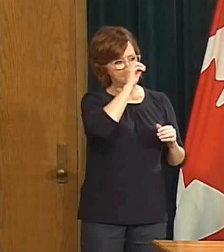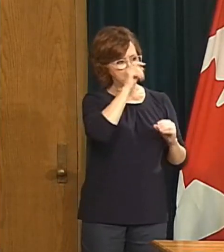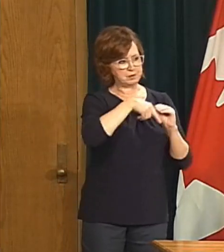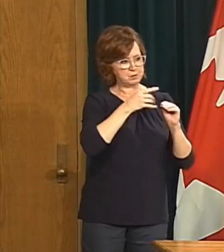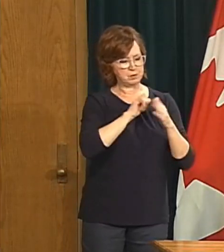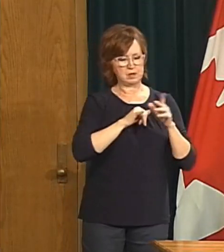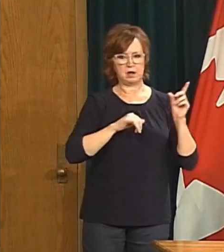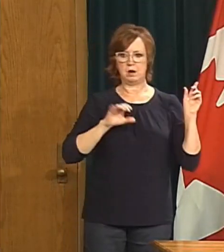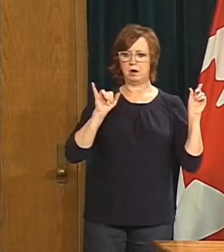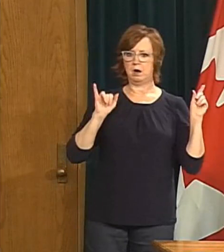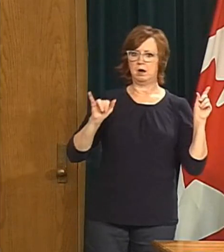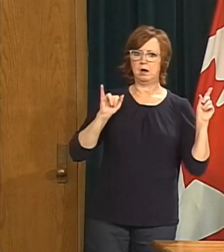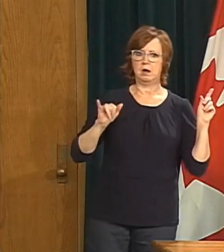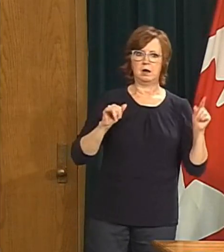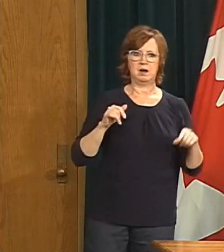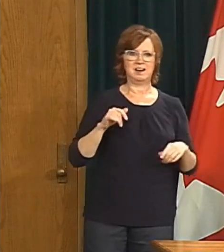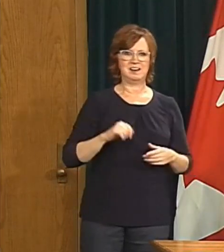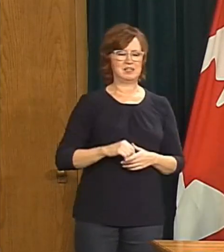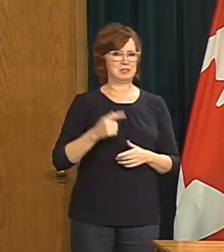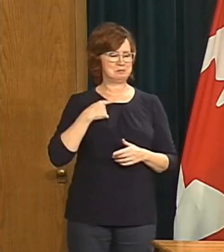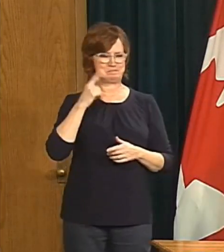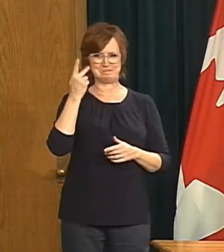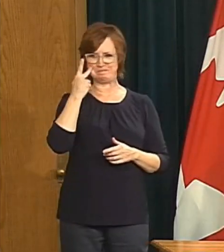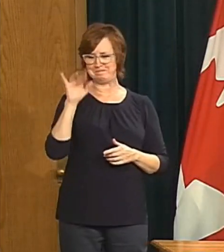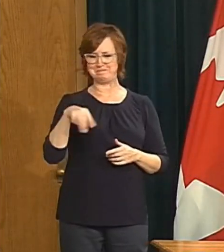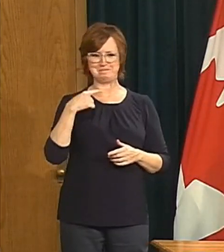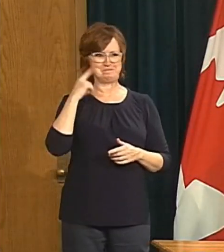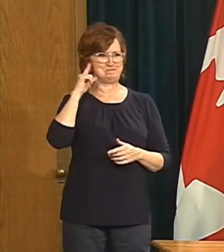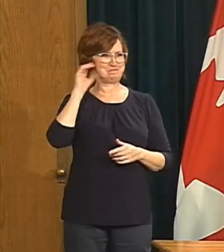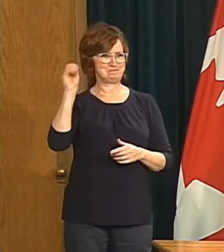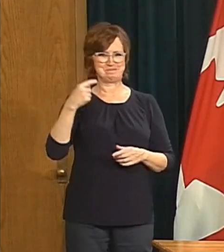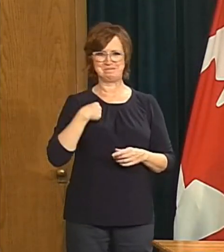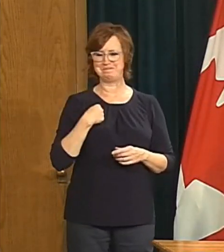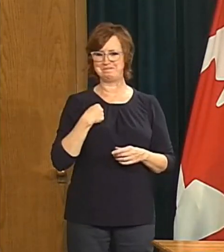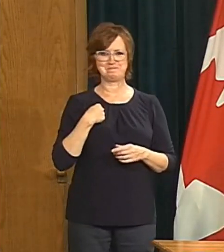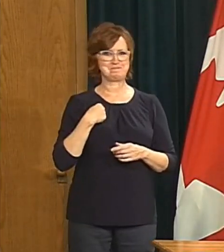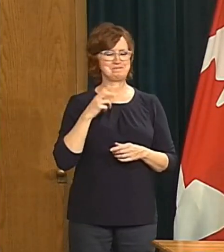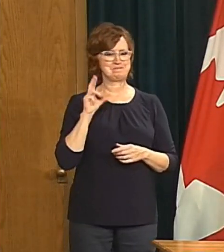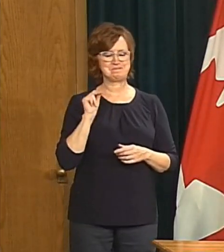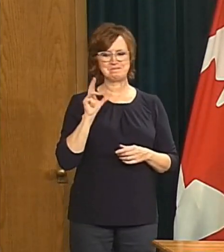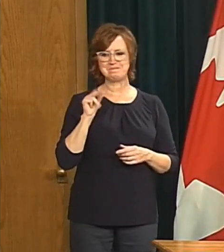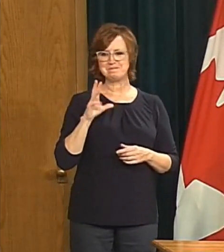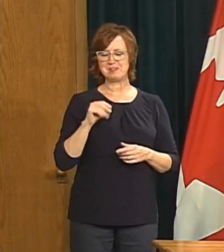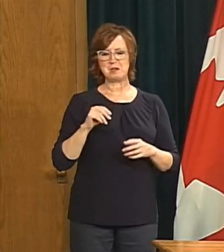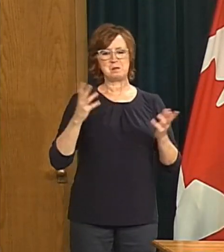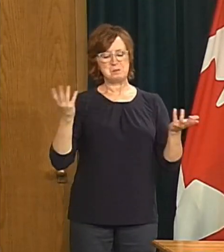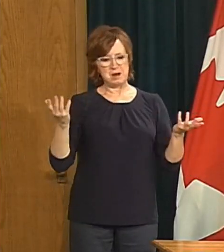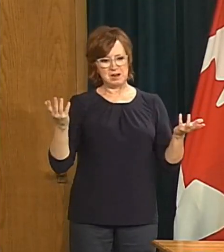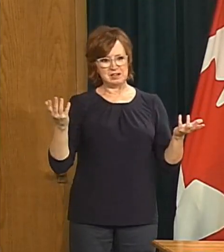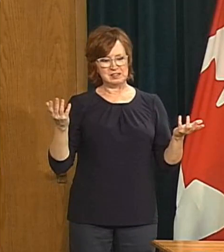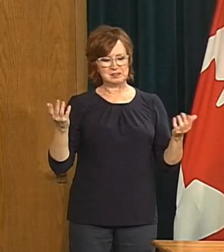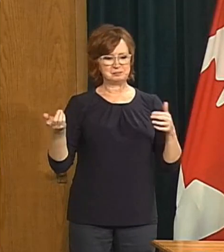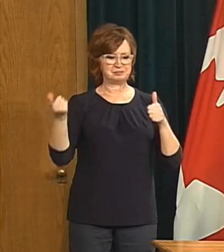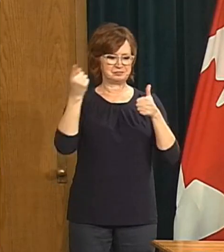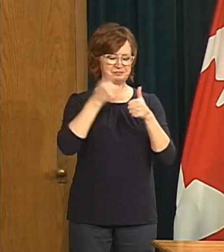So actually, I may not have seen that particular story, but I think first of